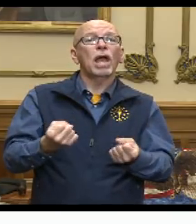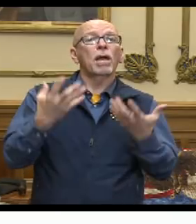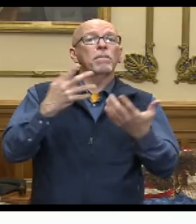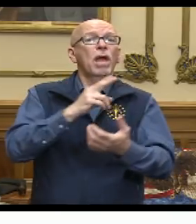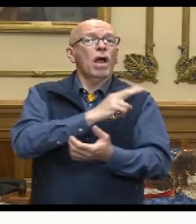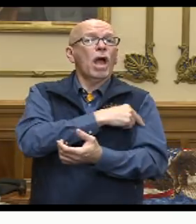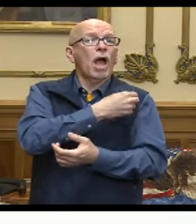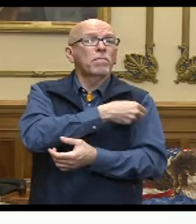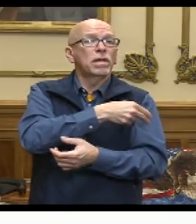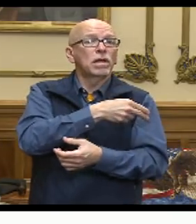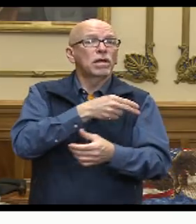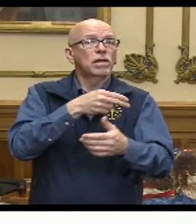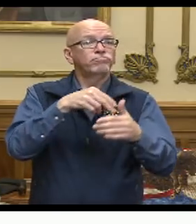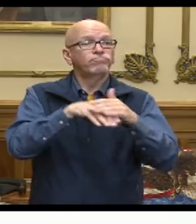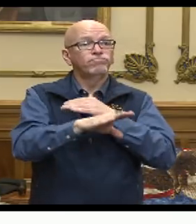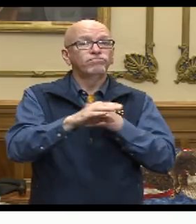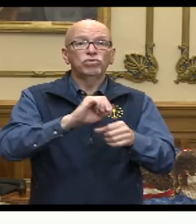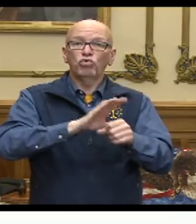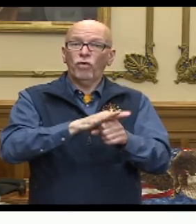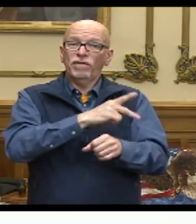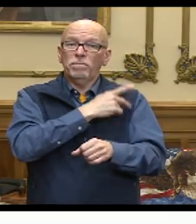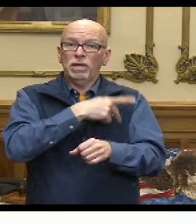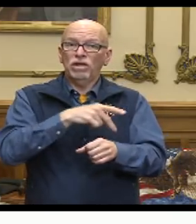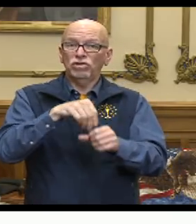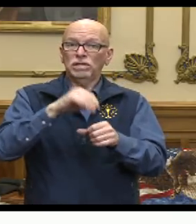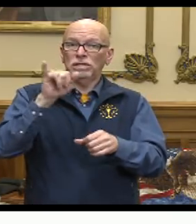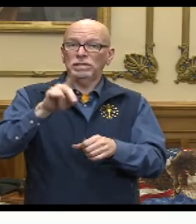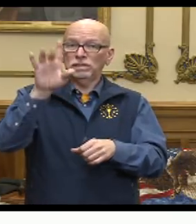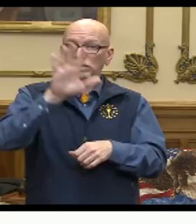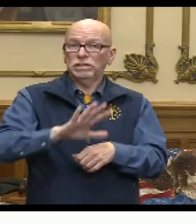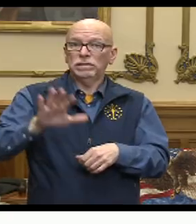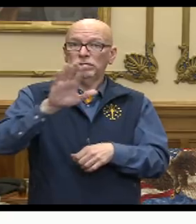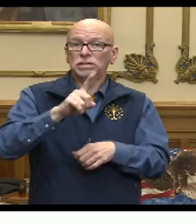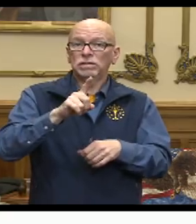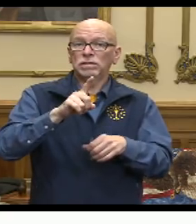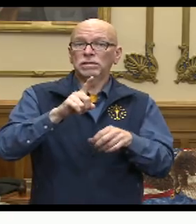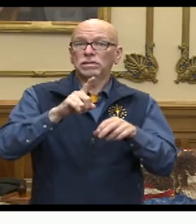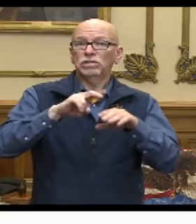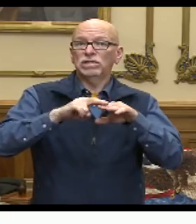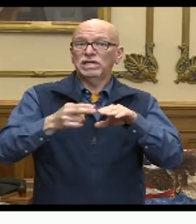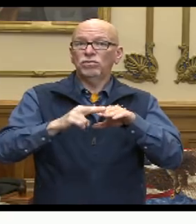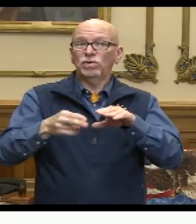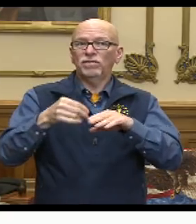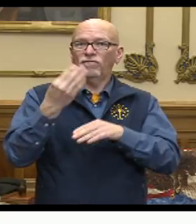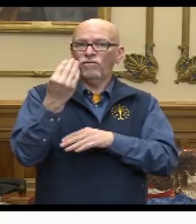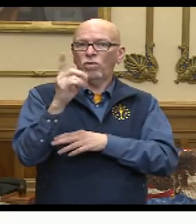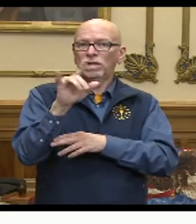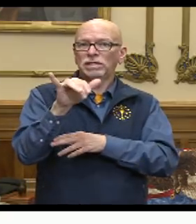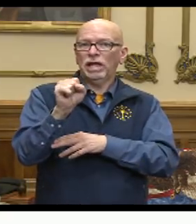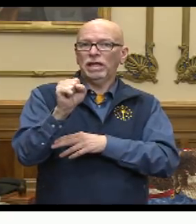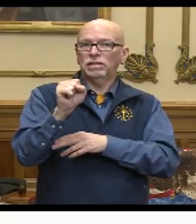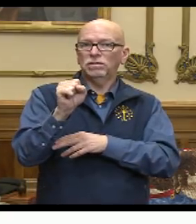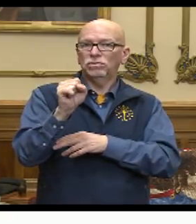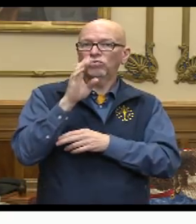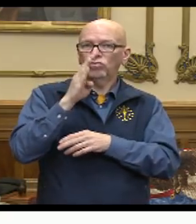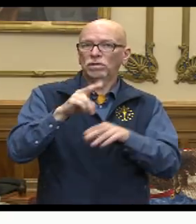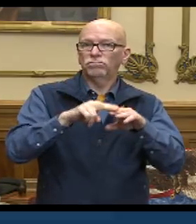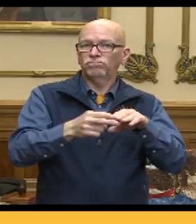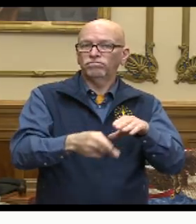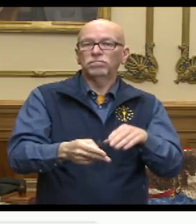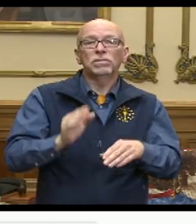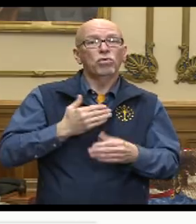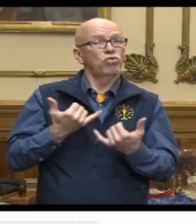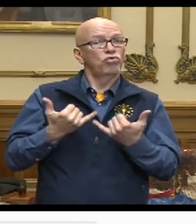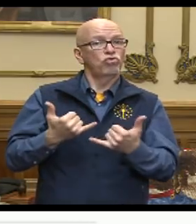hospitalized COVID-19 patients statewide has decreased for 14 days. Our current